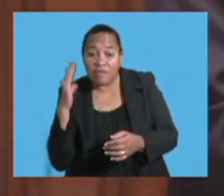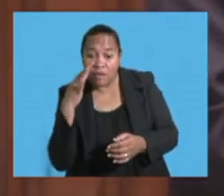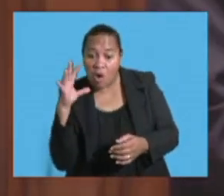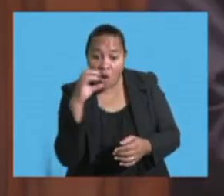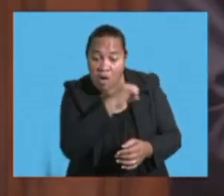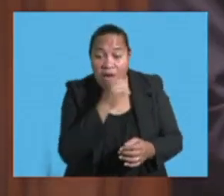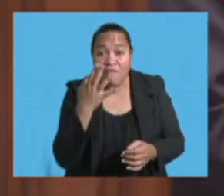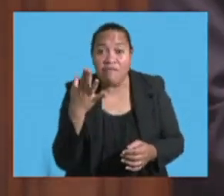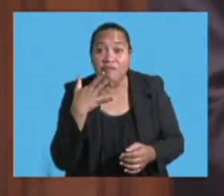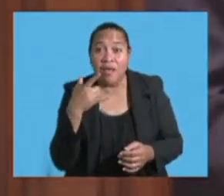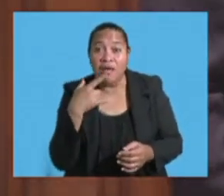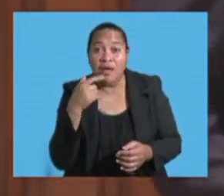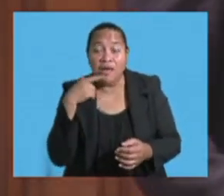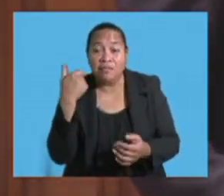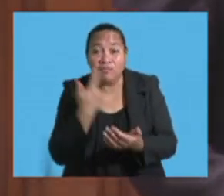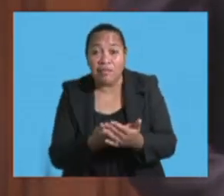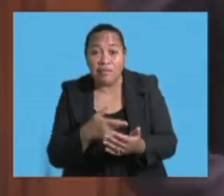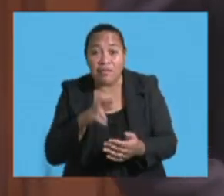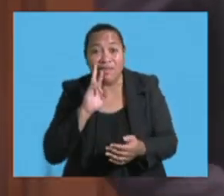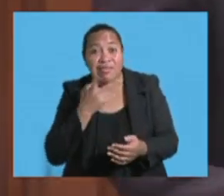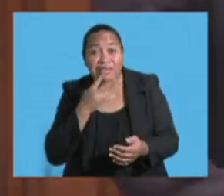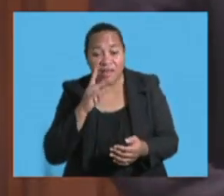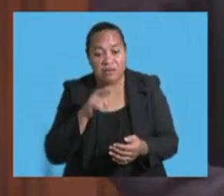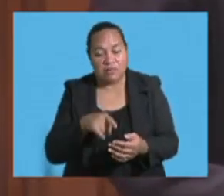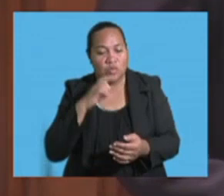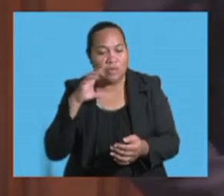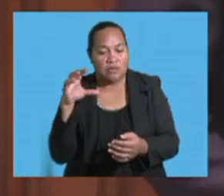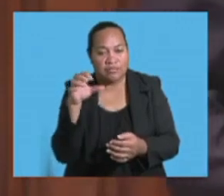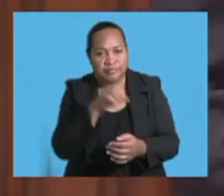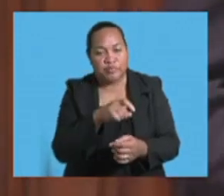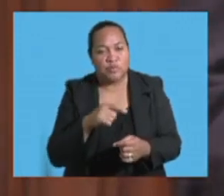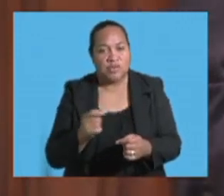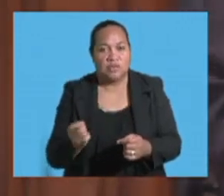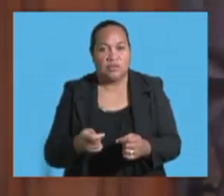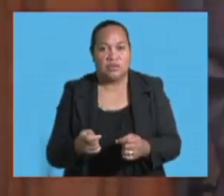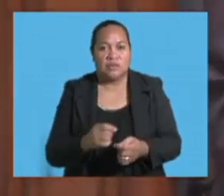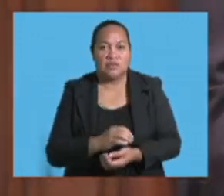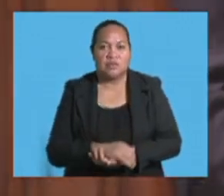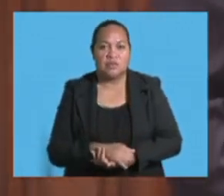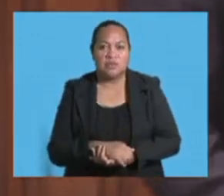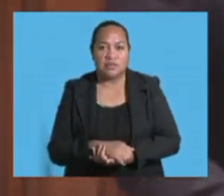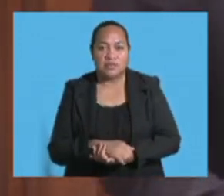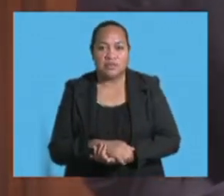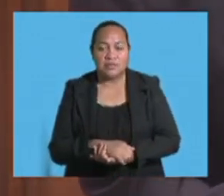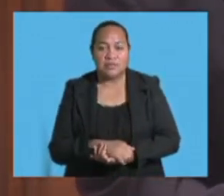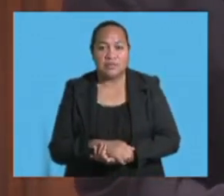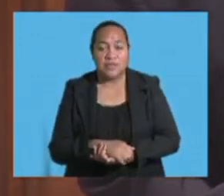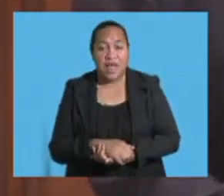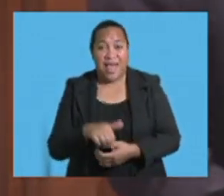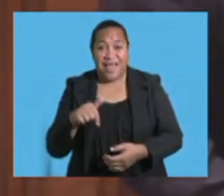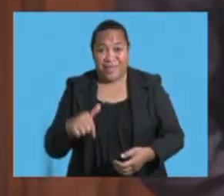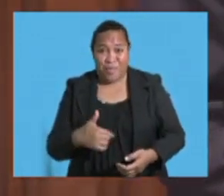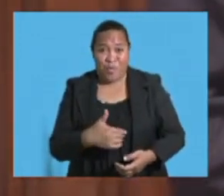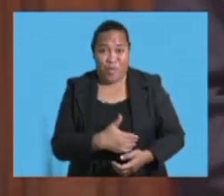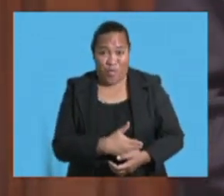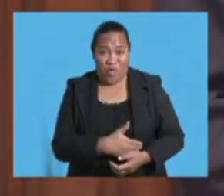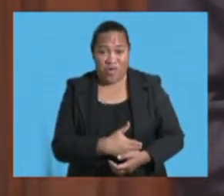or scheme to evade the tax. Madam Speaker, all this morning we have